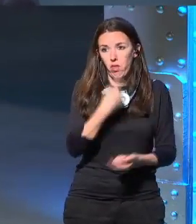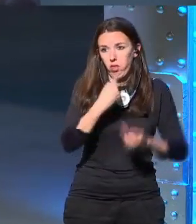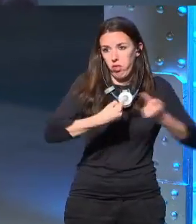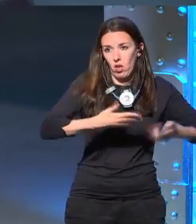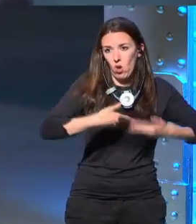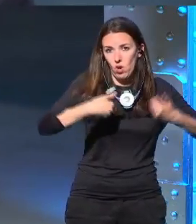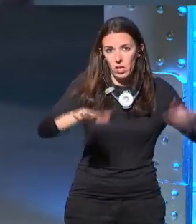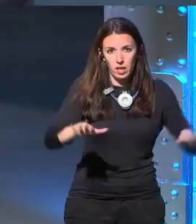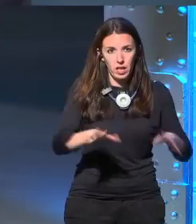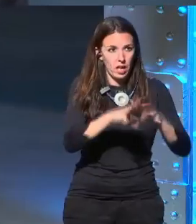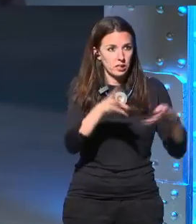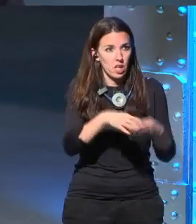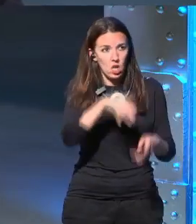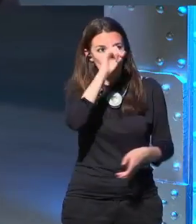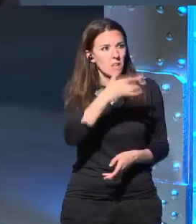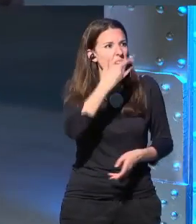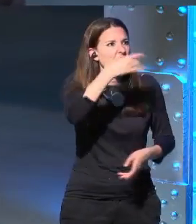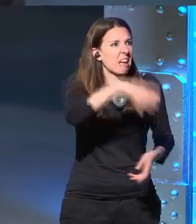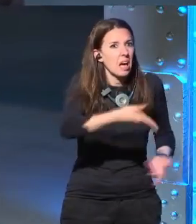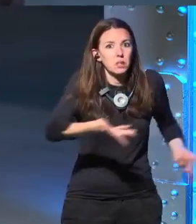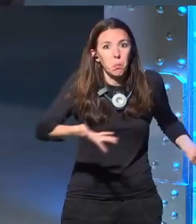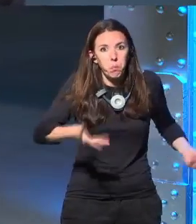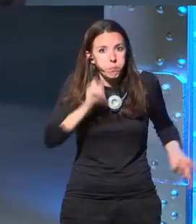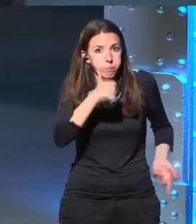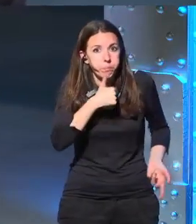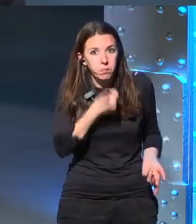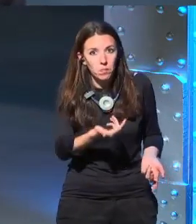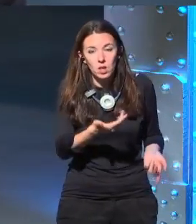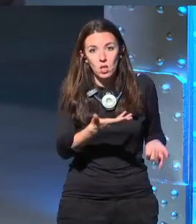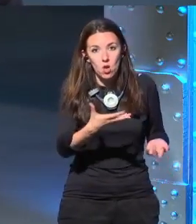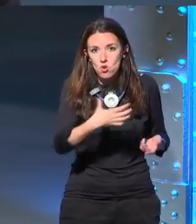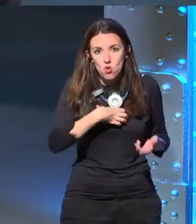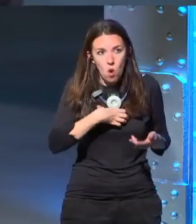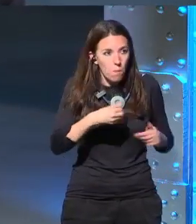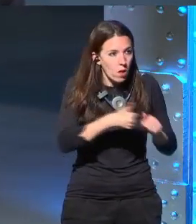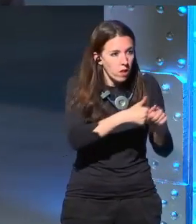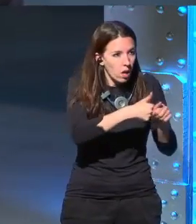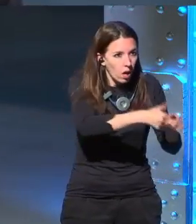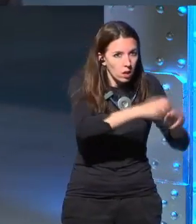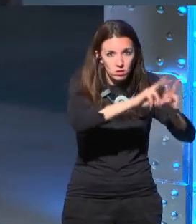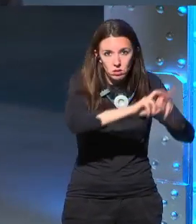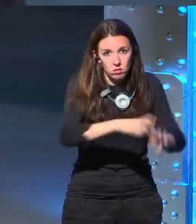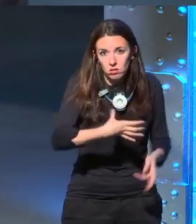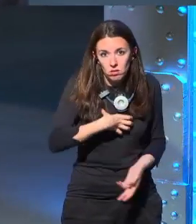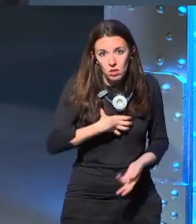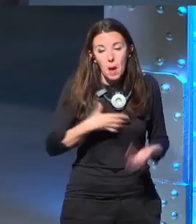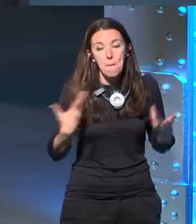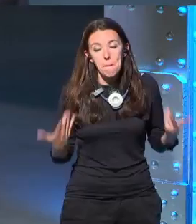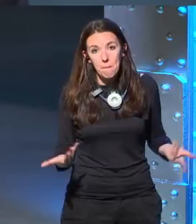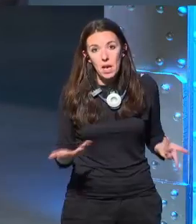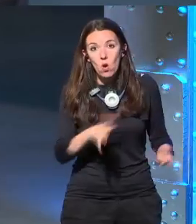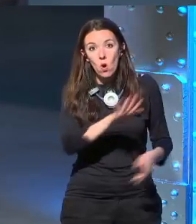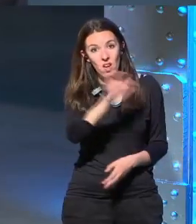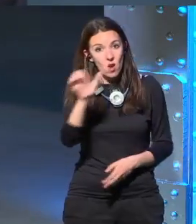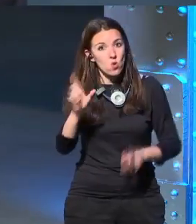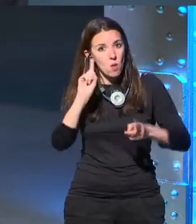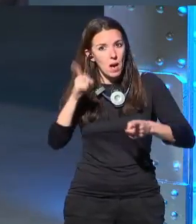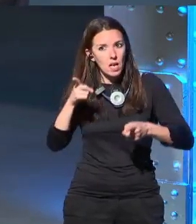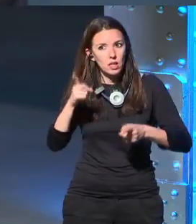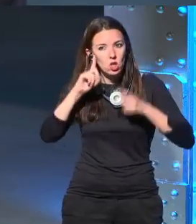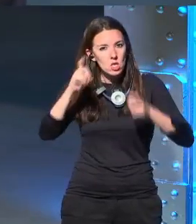knows who they are and can't be traced down. But in much of what Europe is doing, it's trying to create a